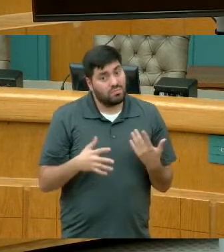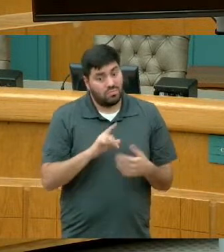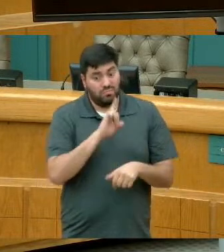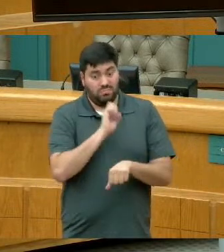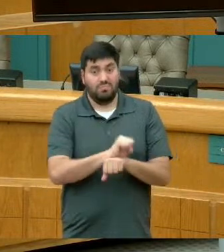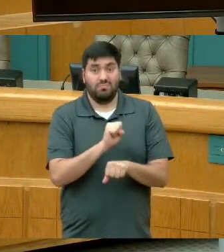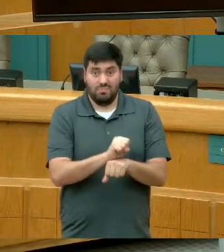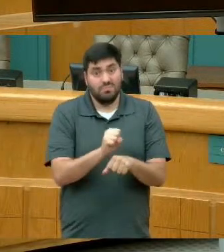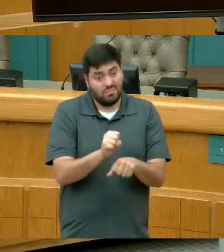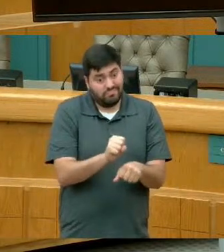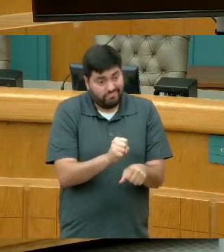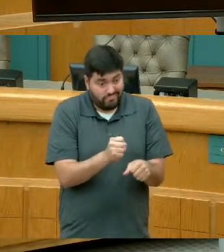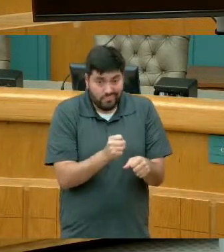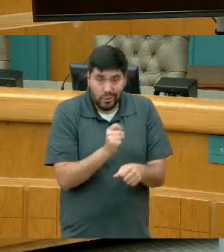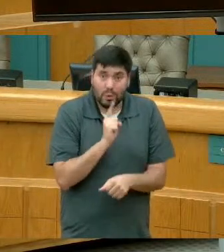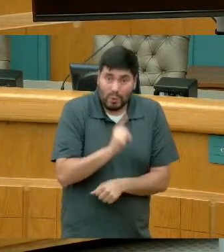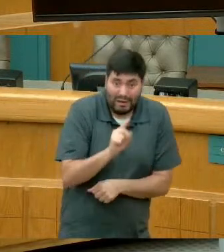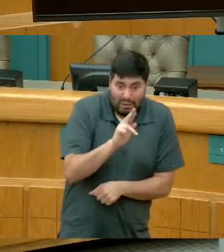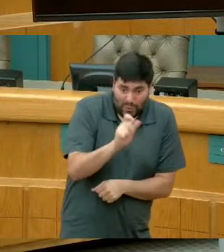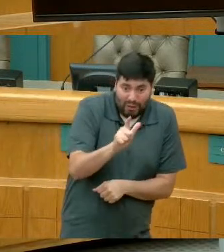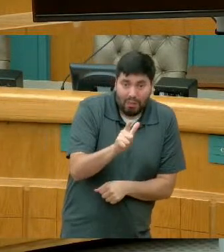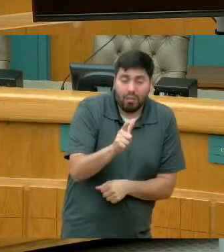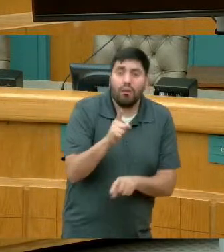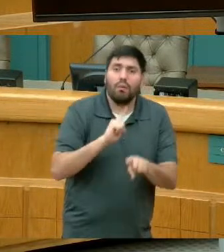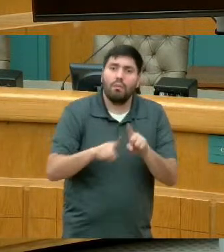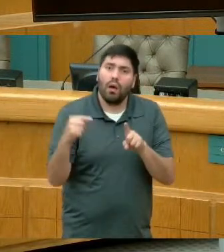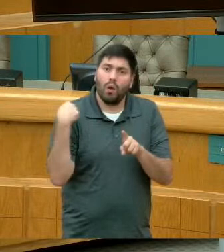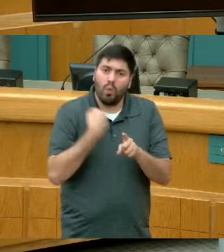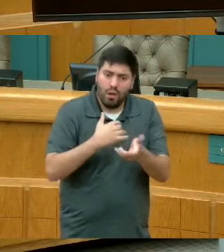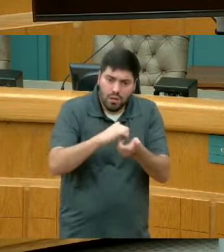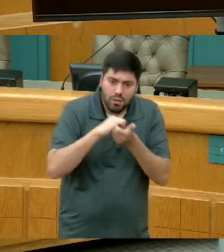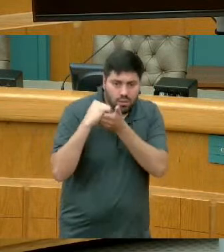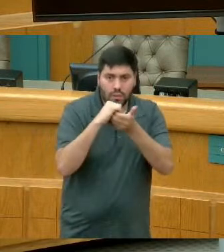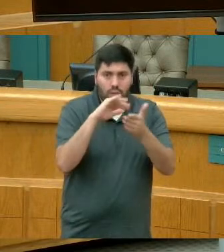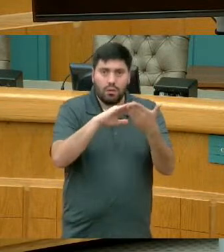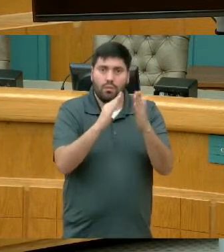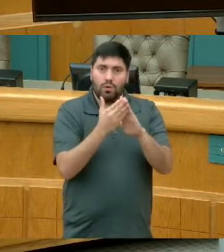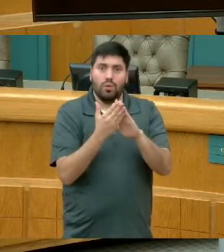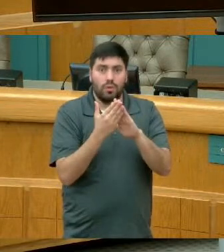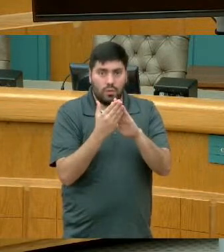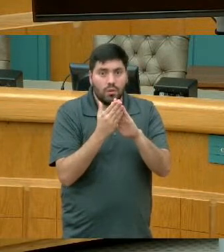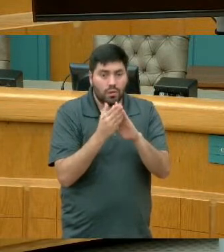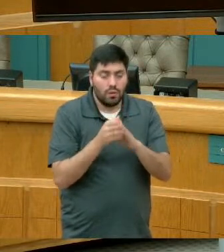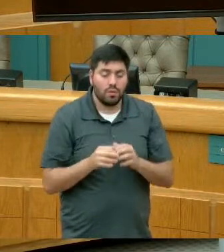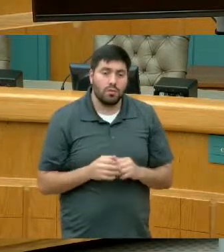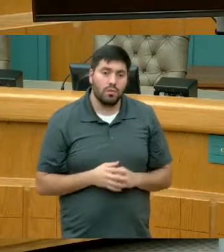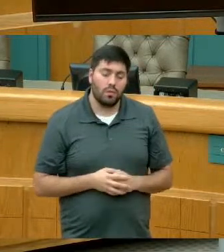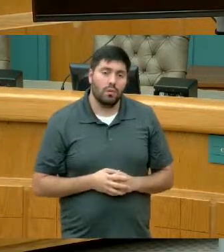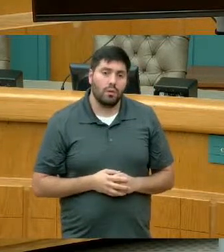real, but we're continuing to work as a community together, and that's a great thing.